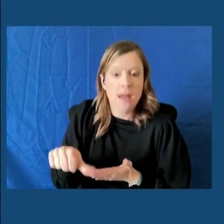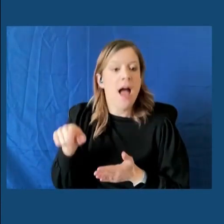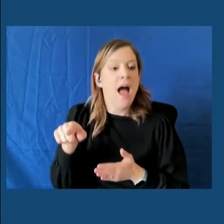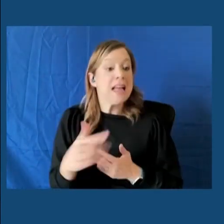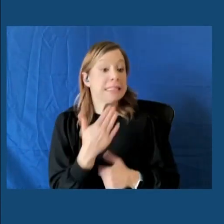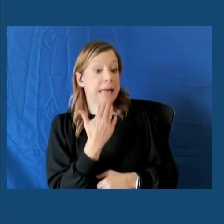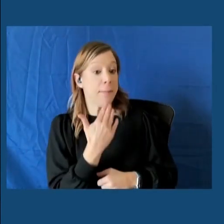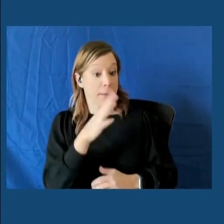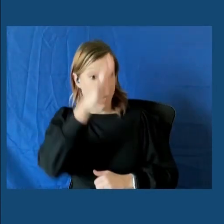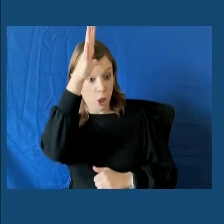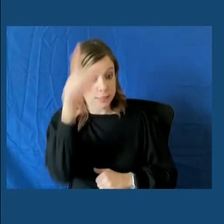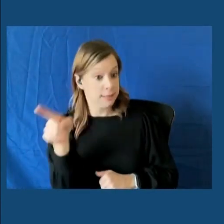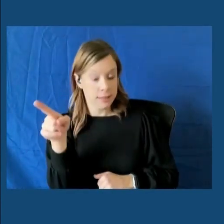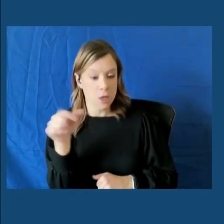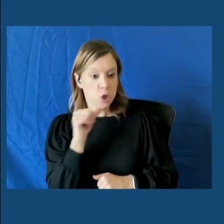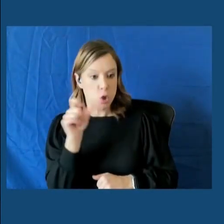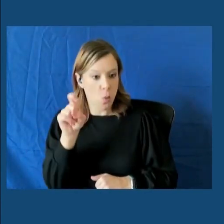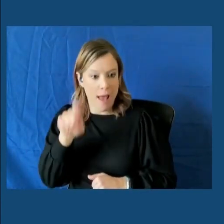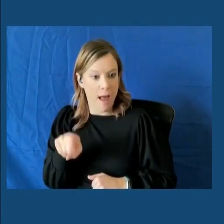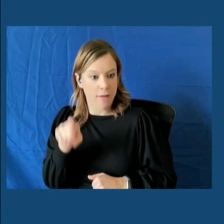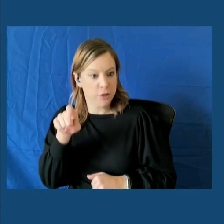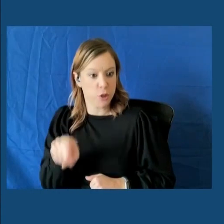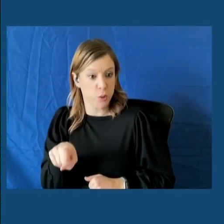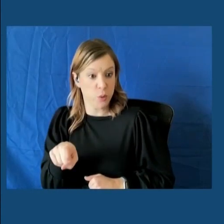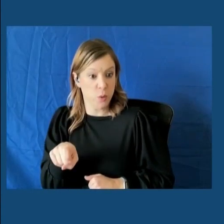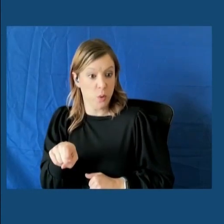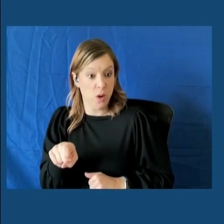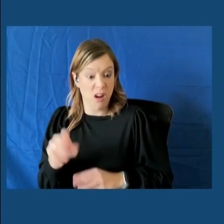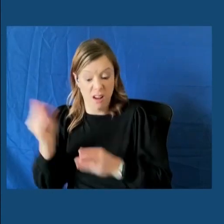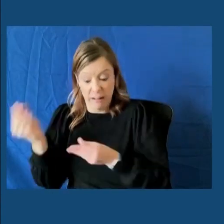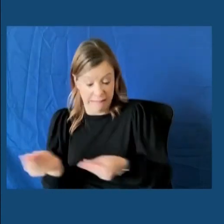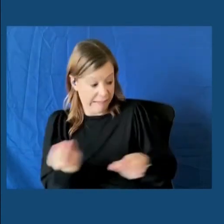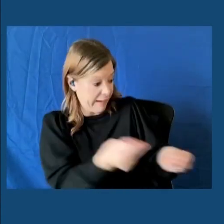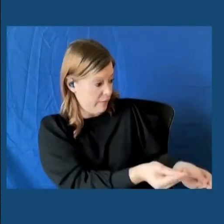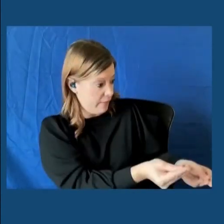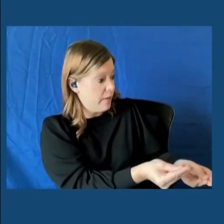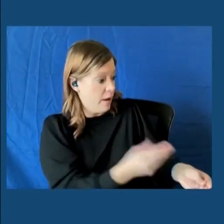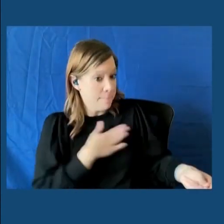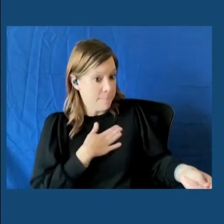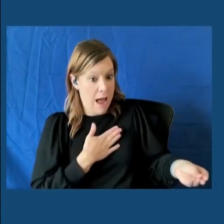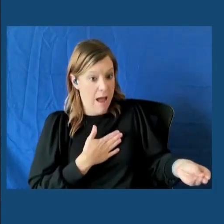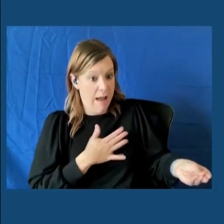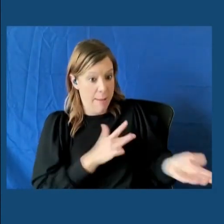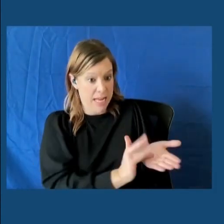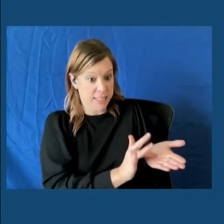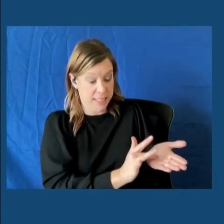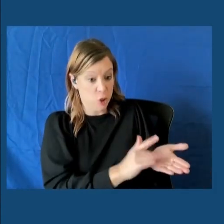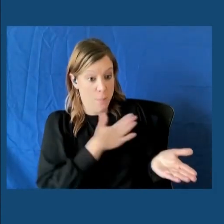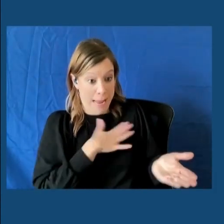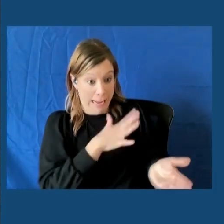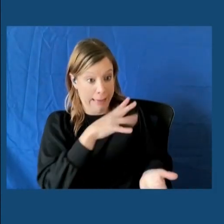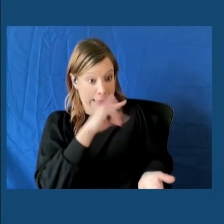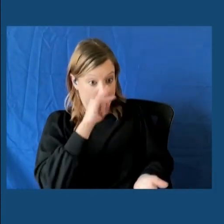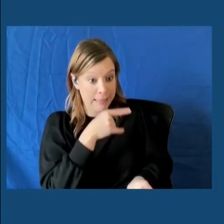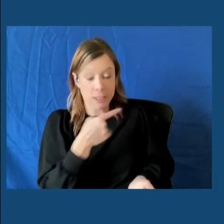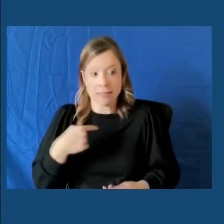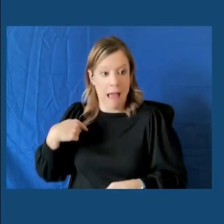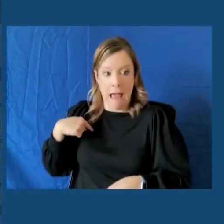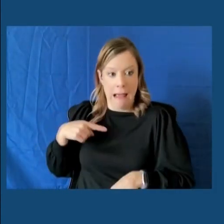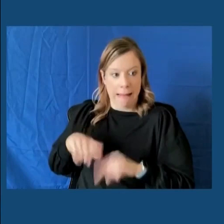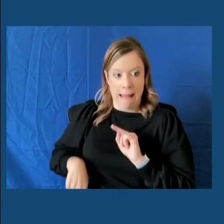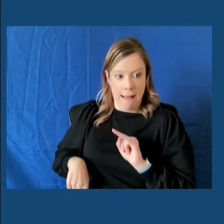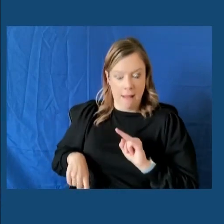without insulin to make sure their own sick child has what it needs. So thank you. Thank you for your advocacy on behalf of our